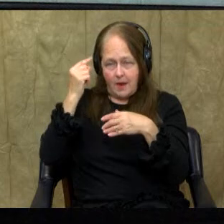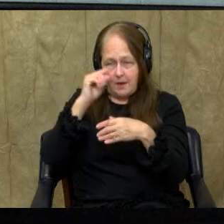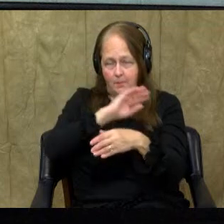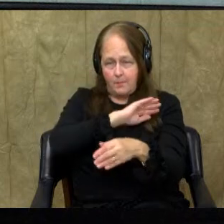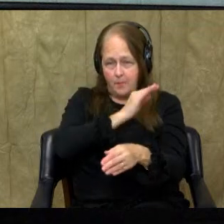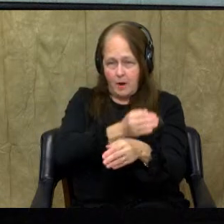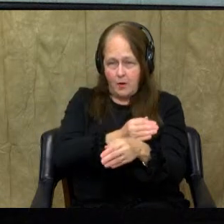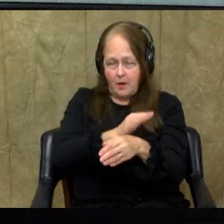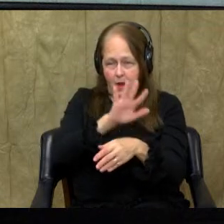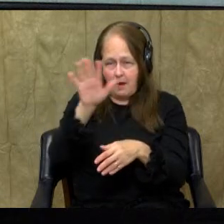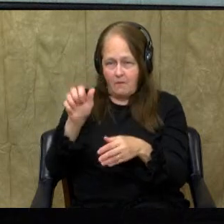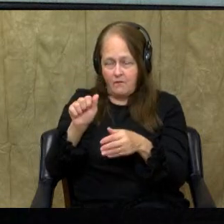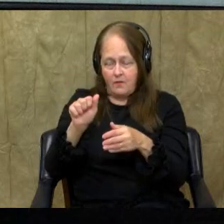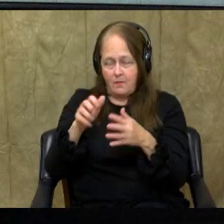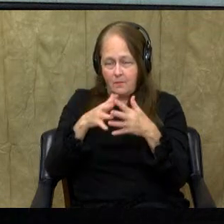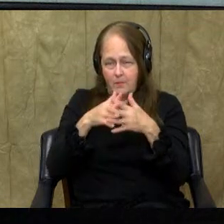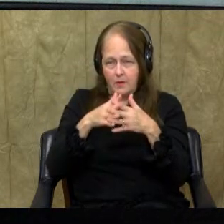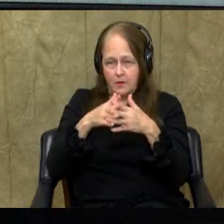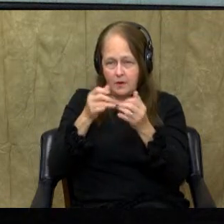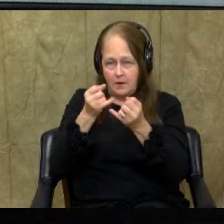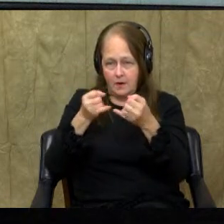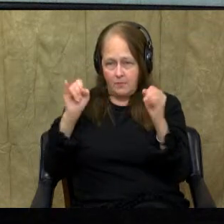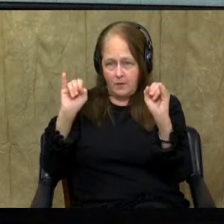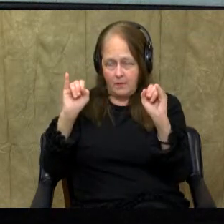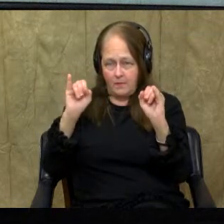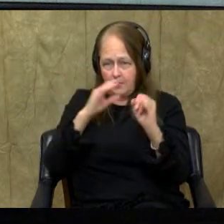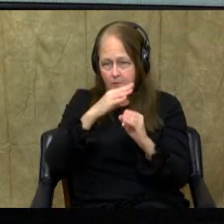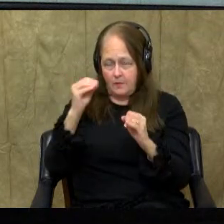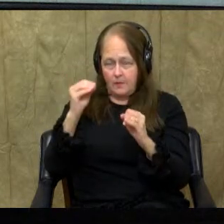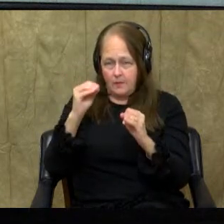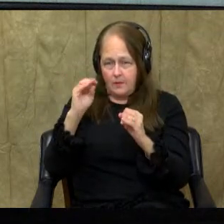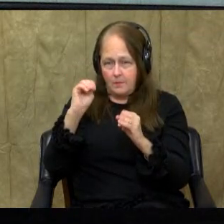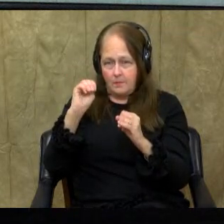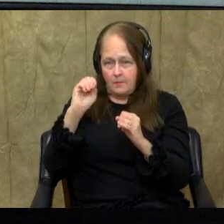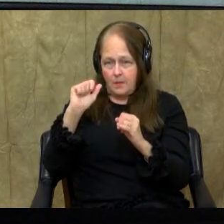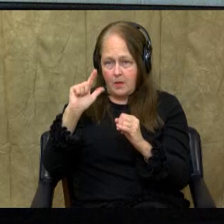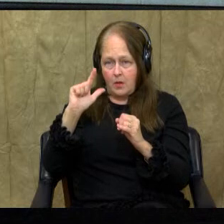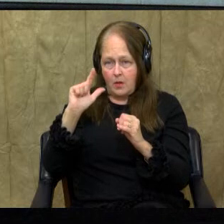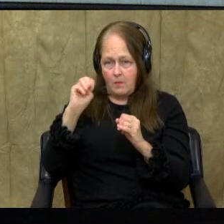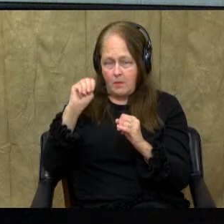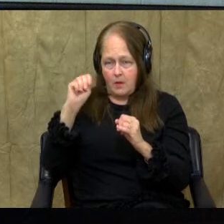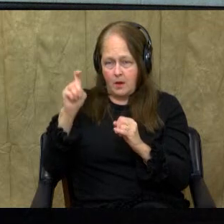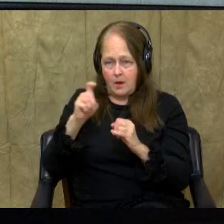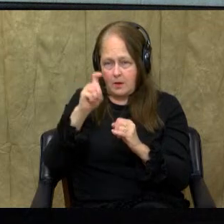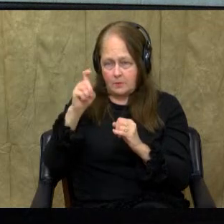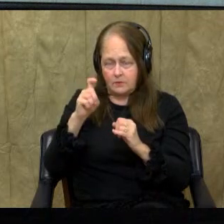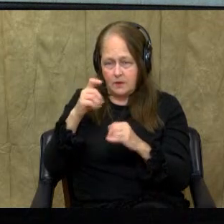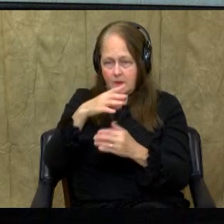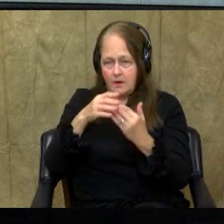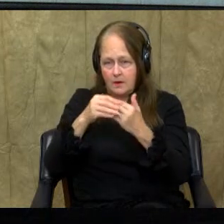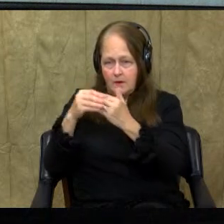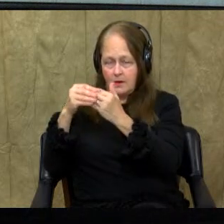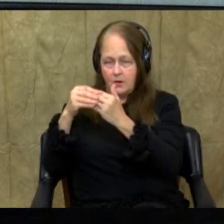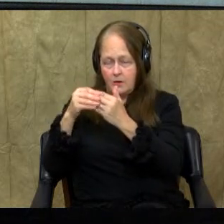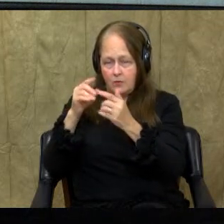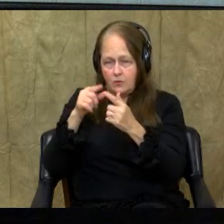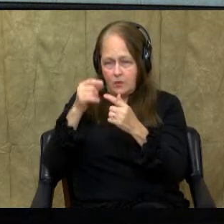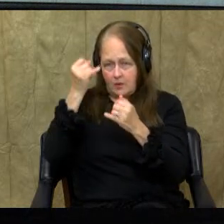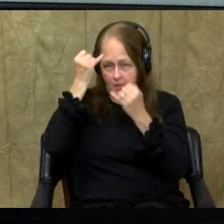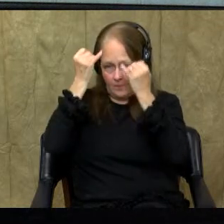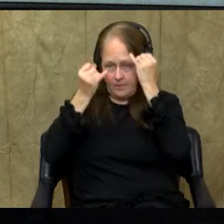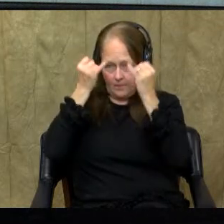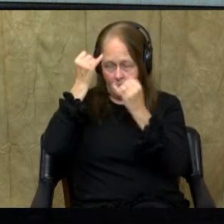that. But a lot of times, and it doesn't matter what the candidate is running for, the overreaching question is, what are you going to do for my community if